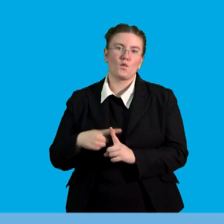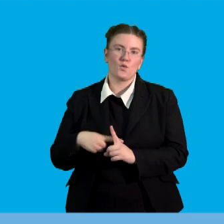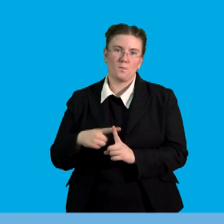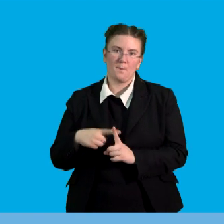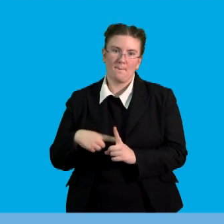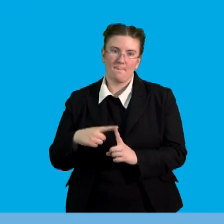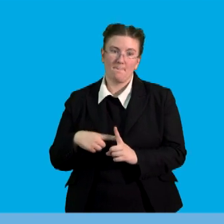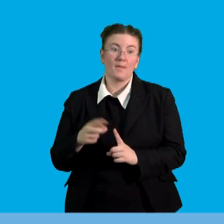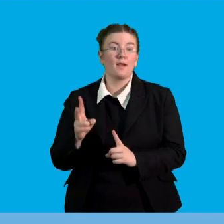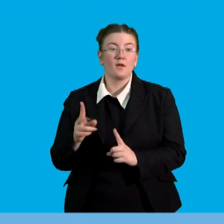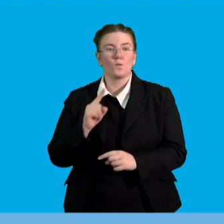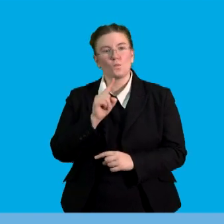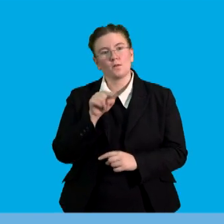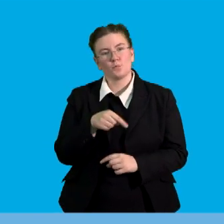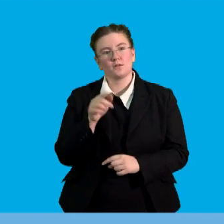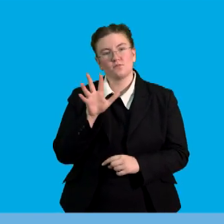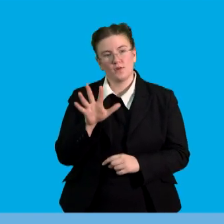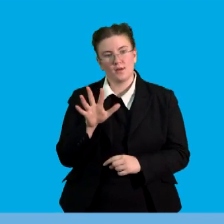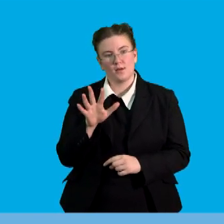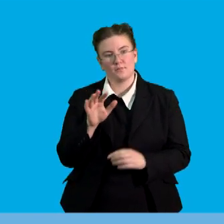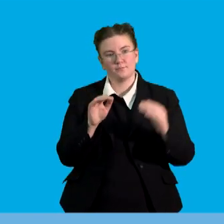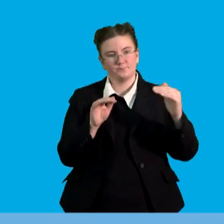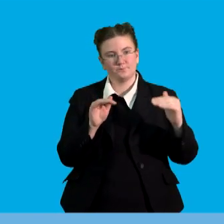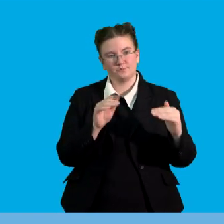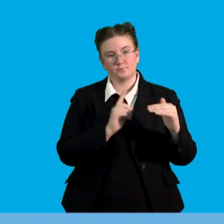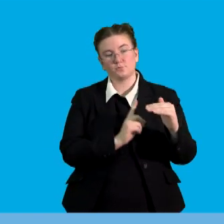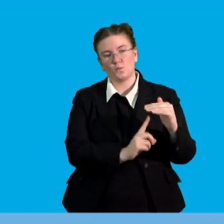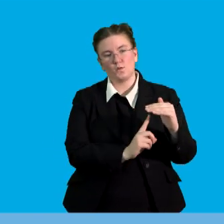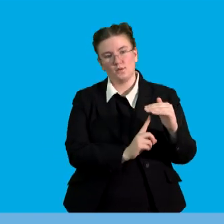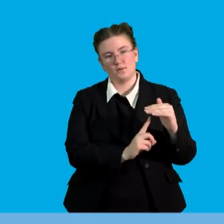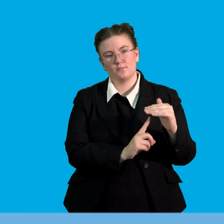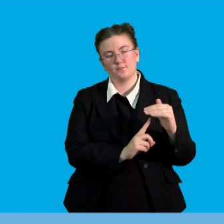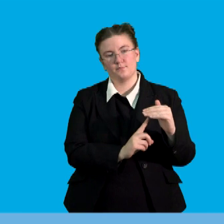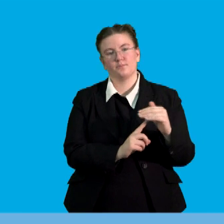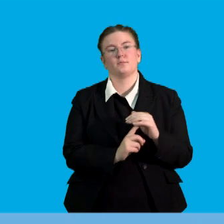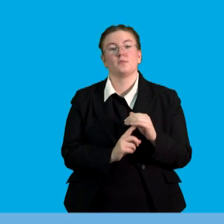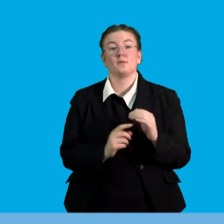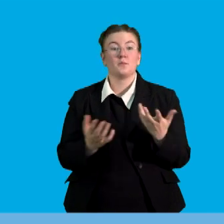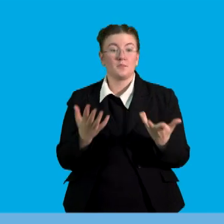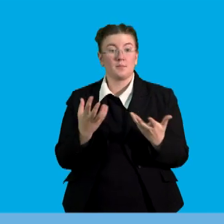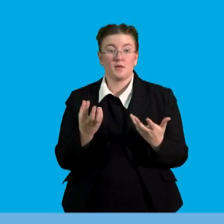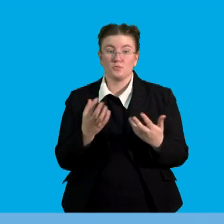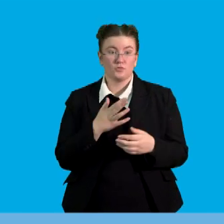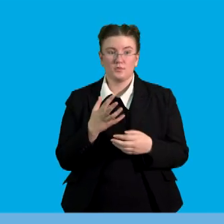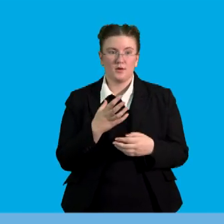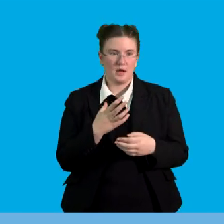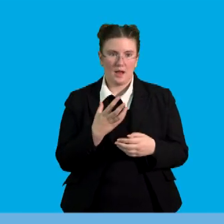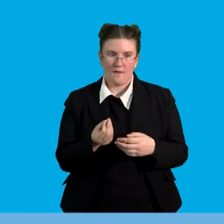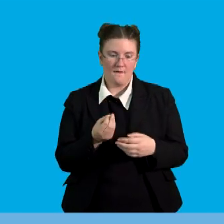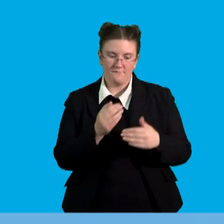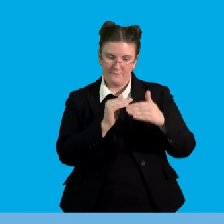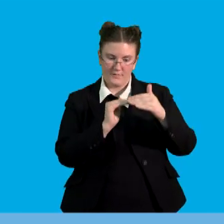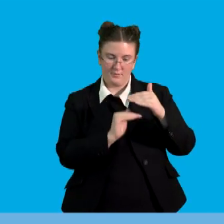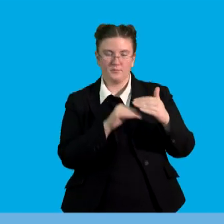100 milliliters. So again, this 1,5 is over 1, because any number is always over 1. If it doesn't have a